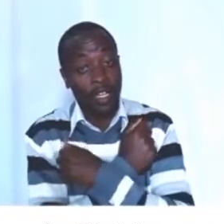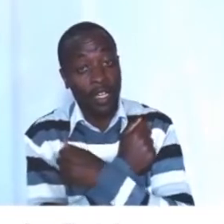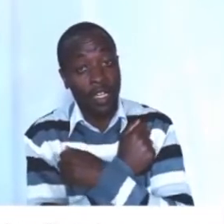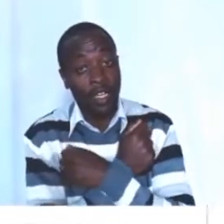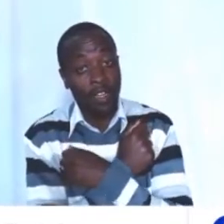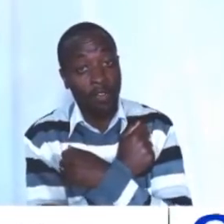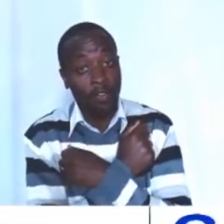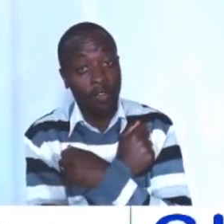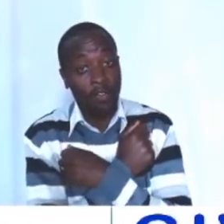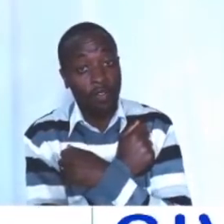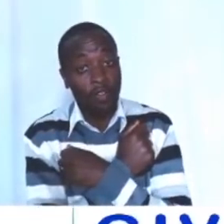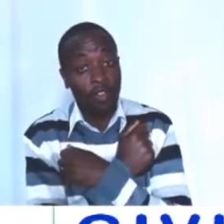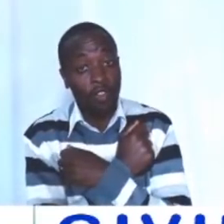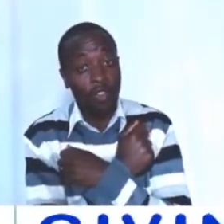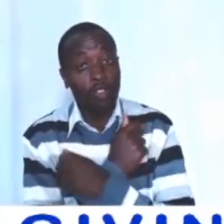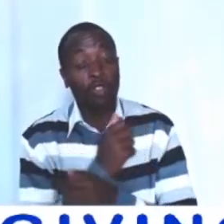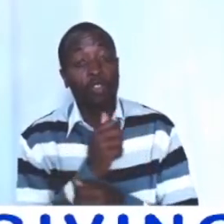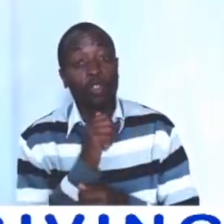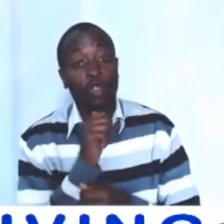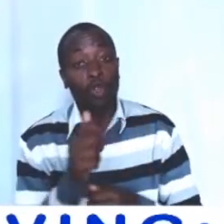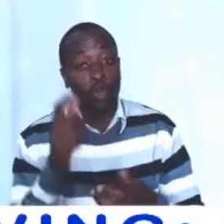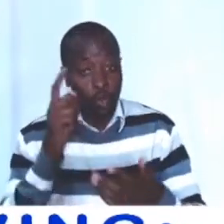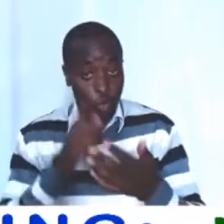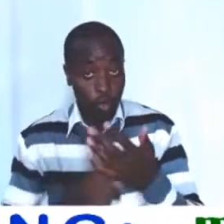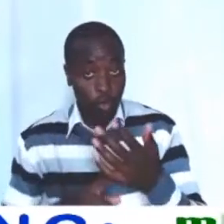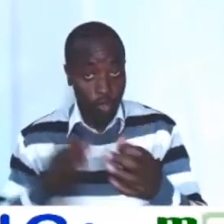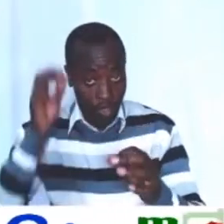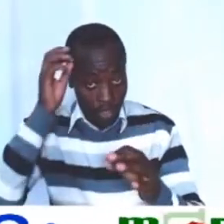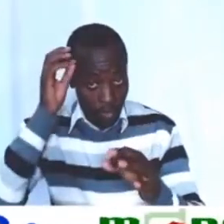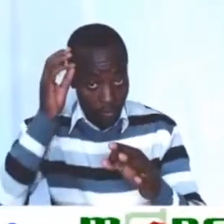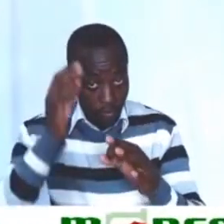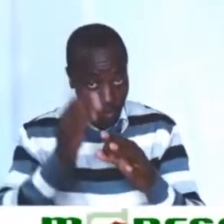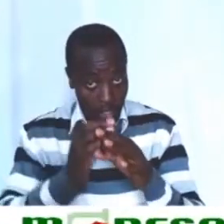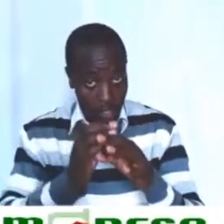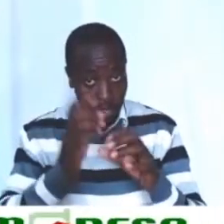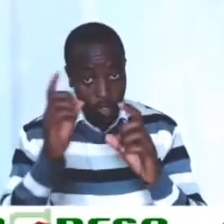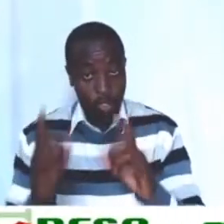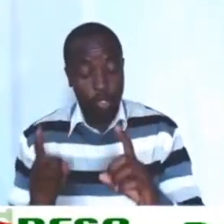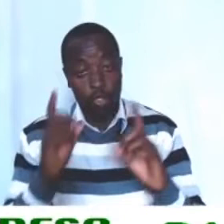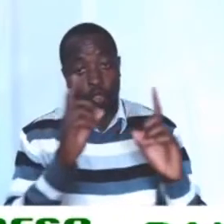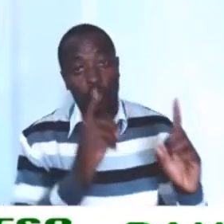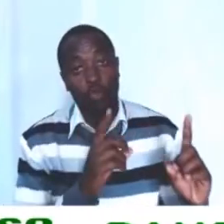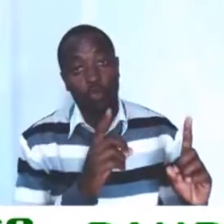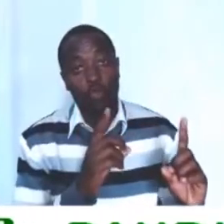what their faith will do for them.